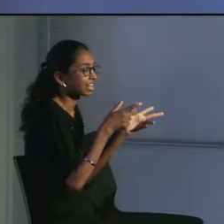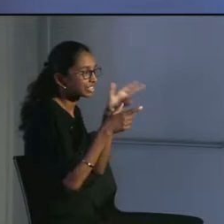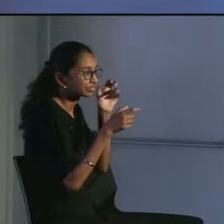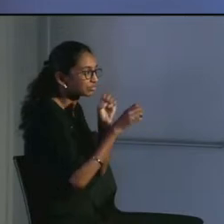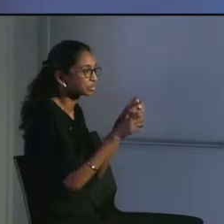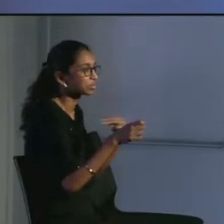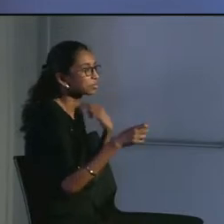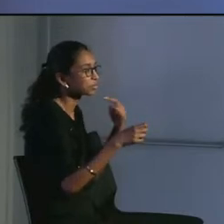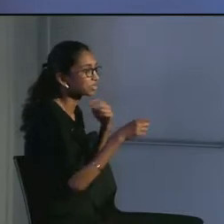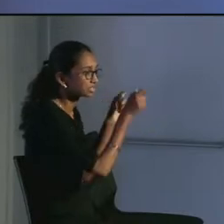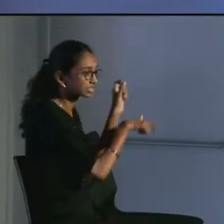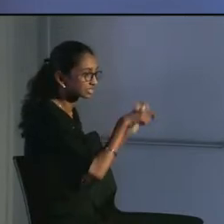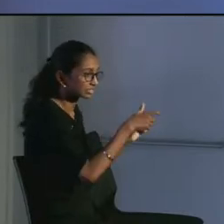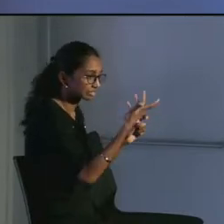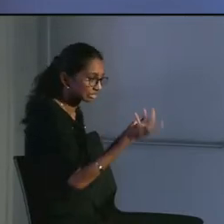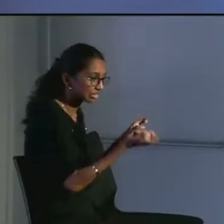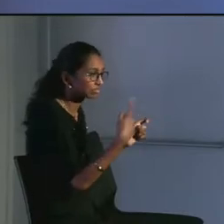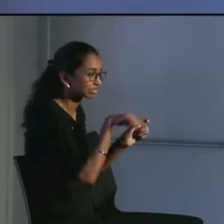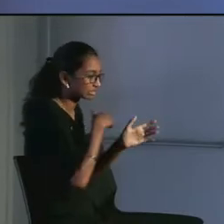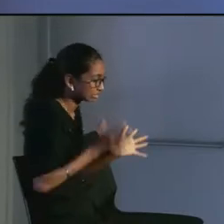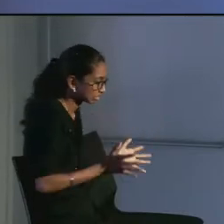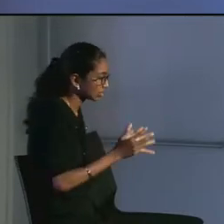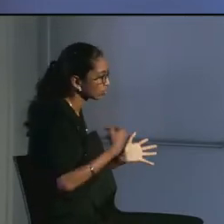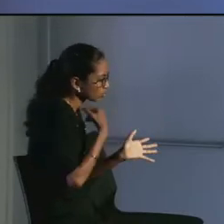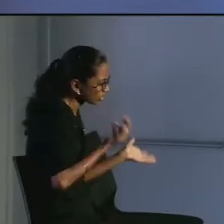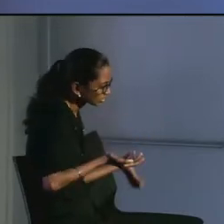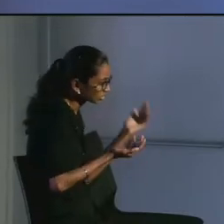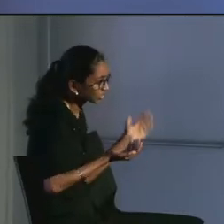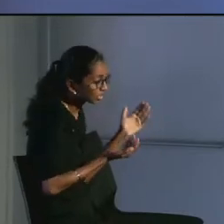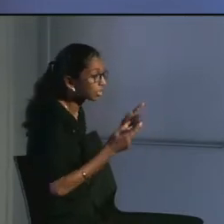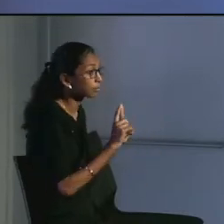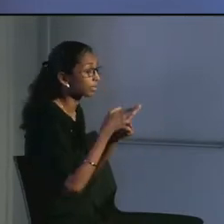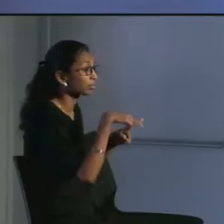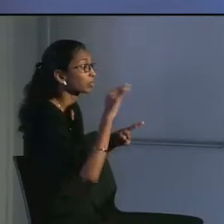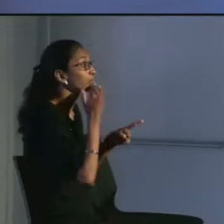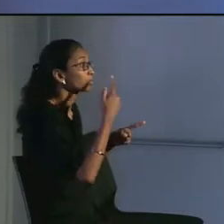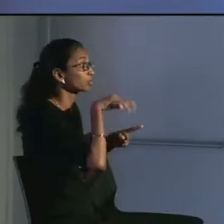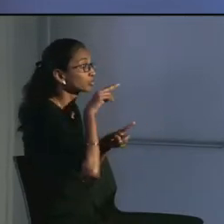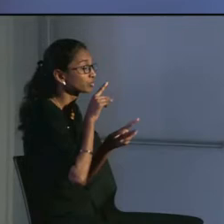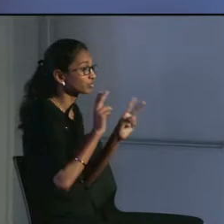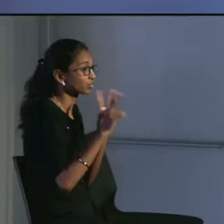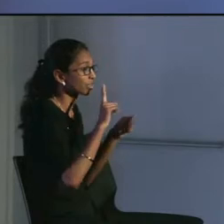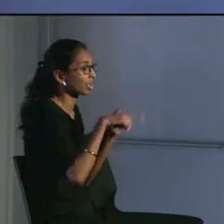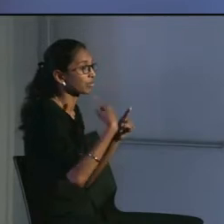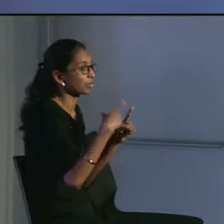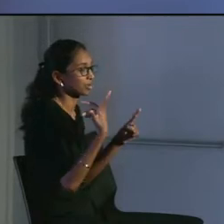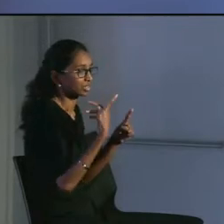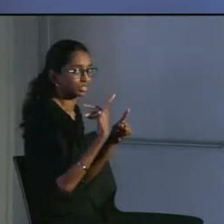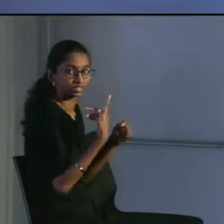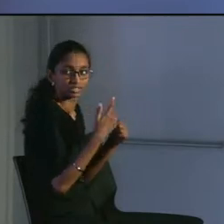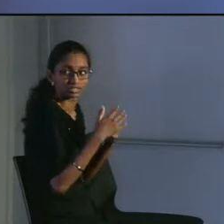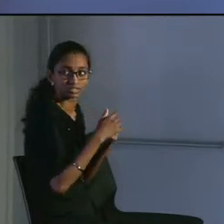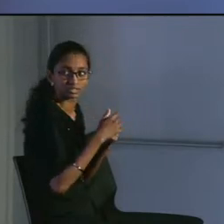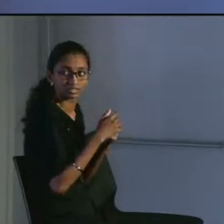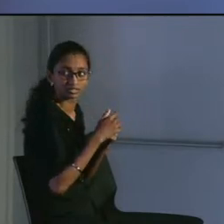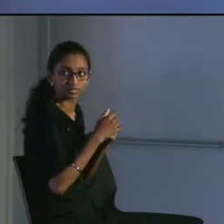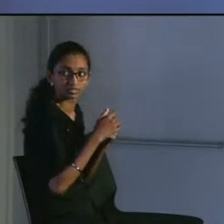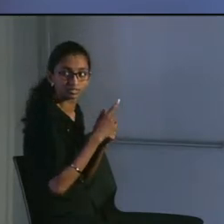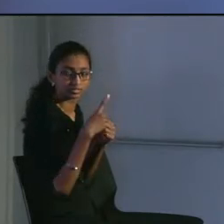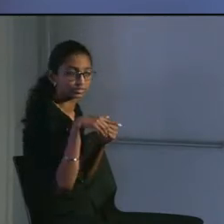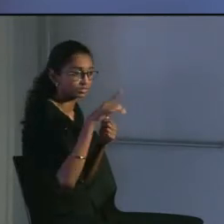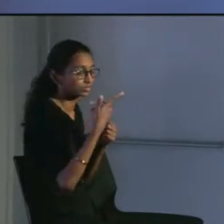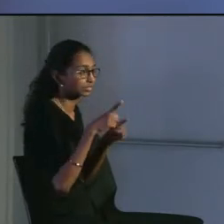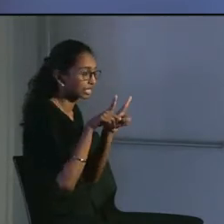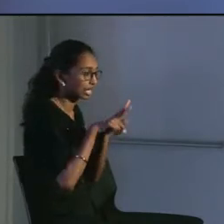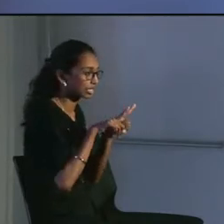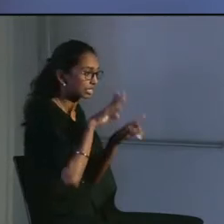voices and journalists giving voice and so on. But when we talk about communities that have been deliberately